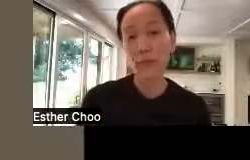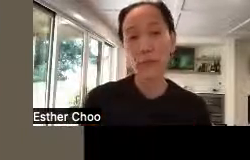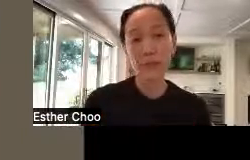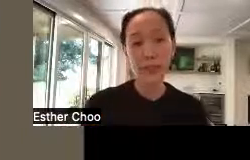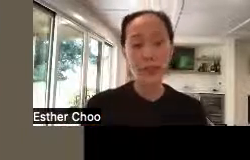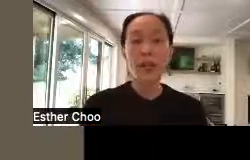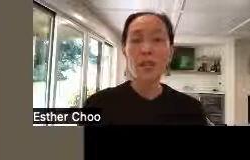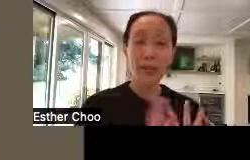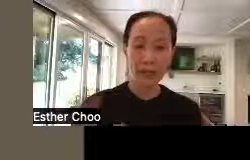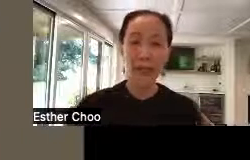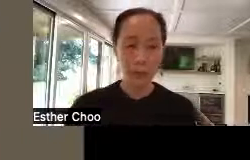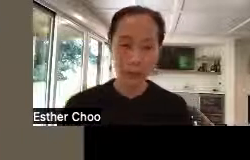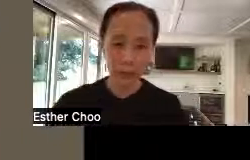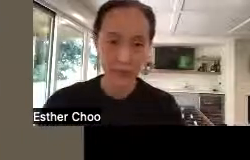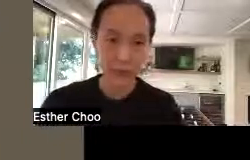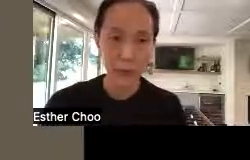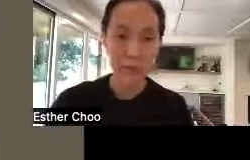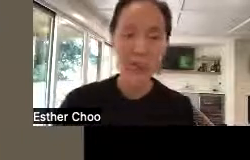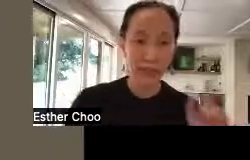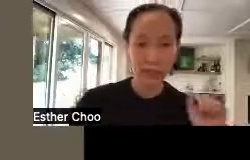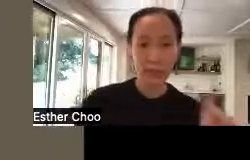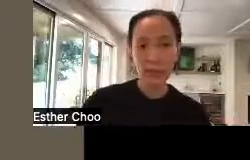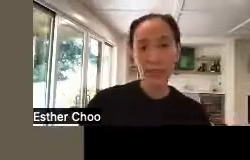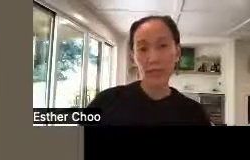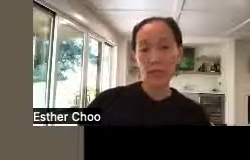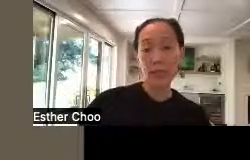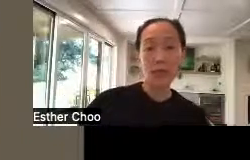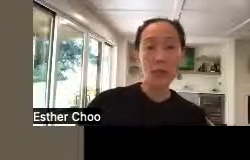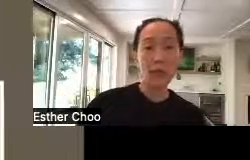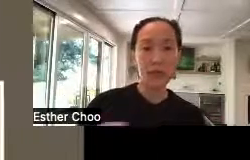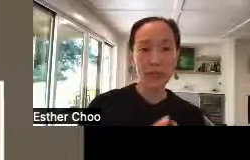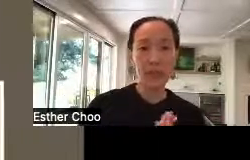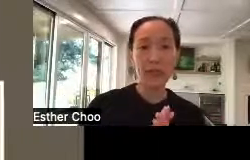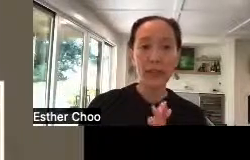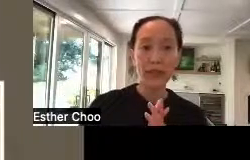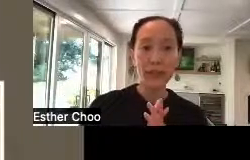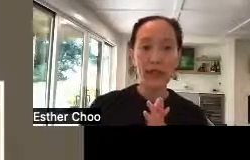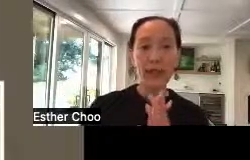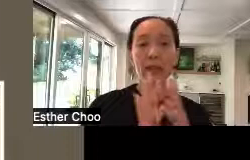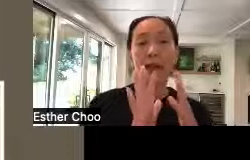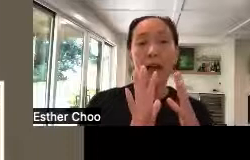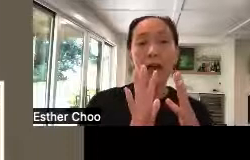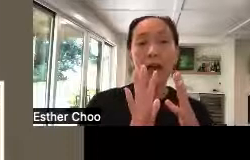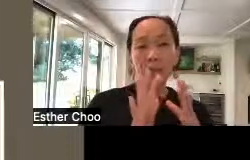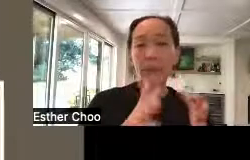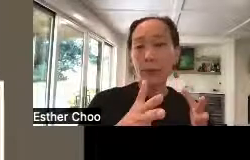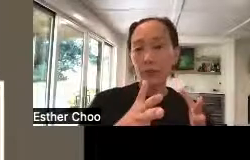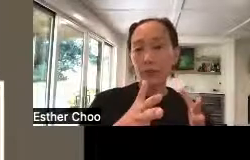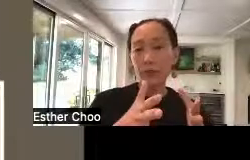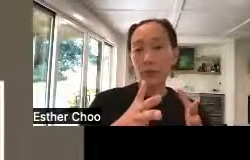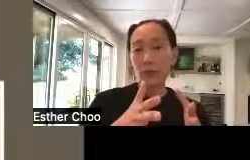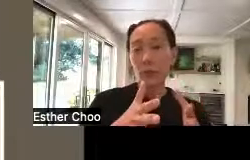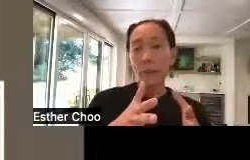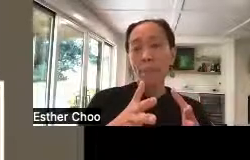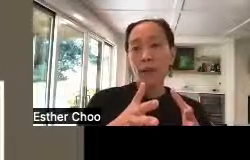randomized to a female doctor. So that is super interesting, of course, but I actually think the study did something even more interesting. They then looked at how did female